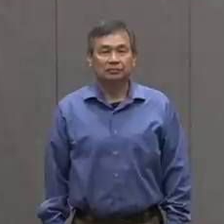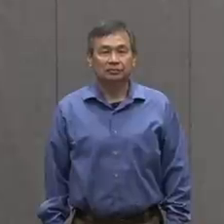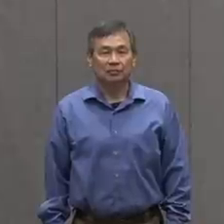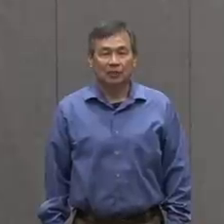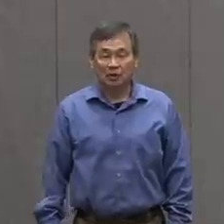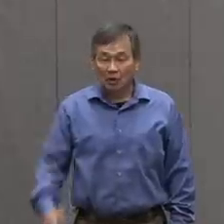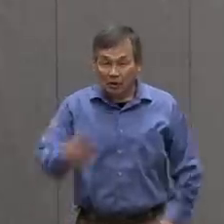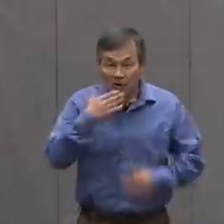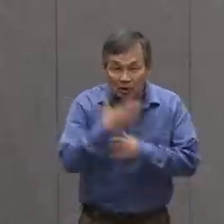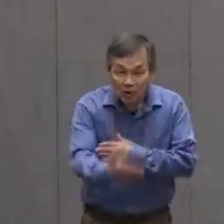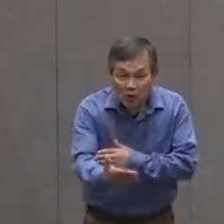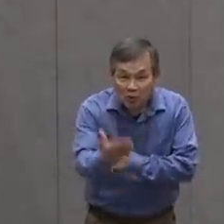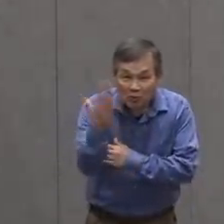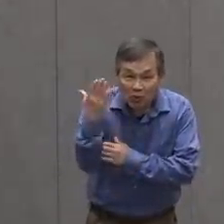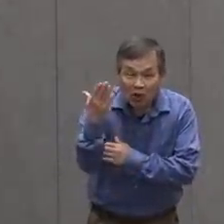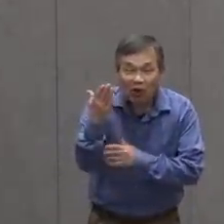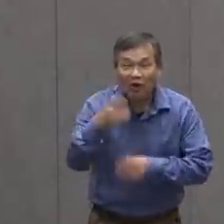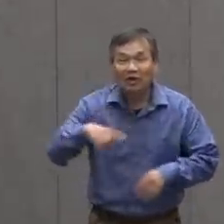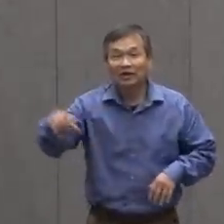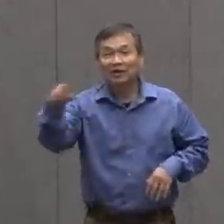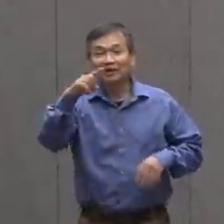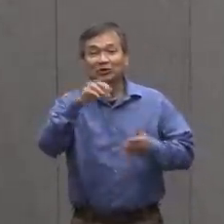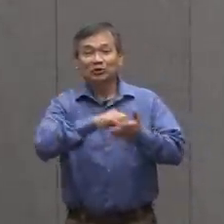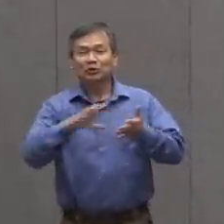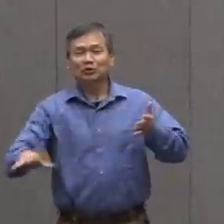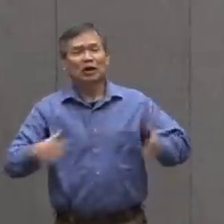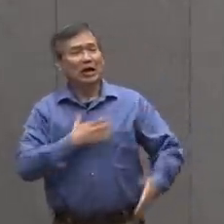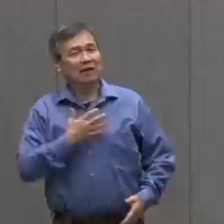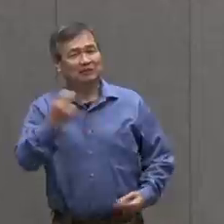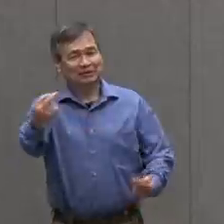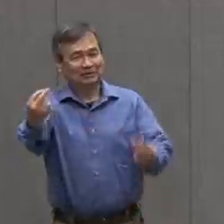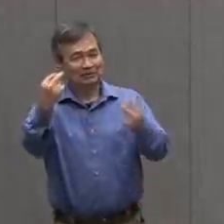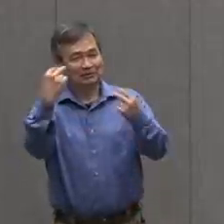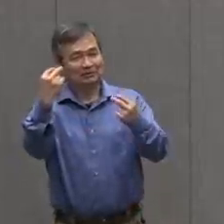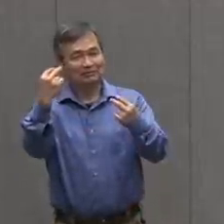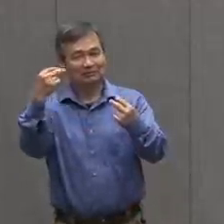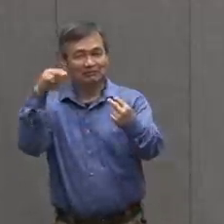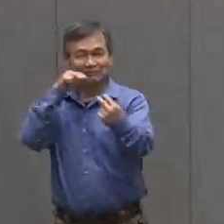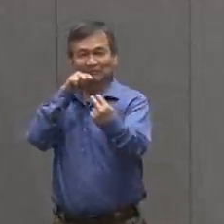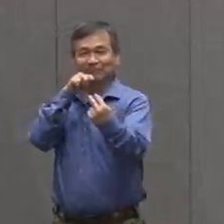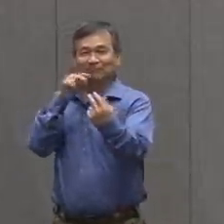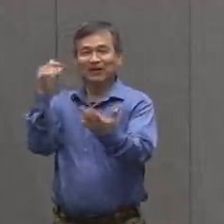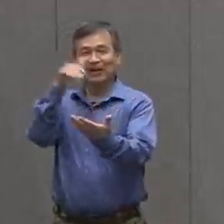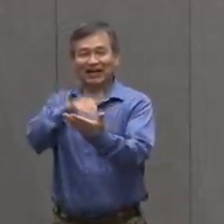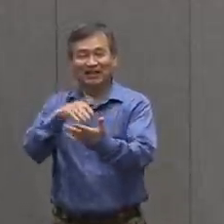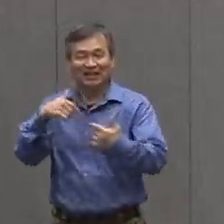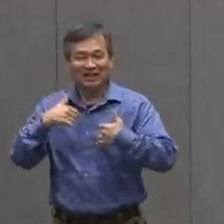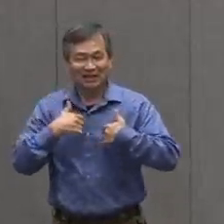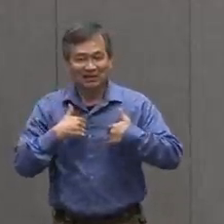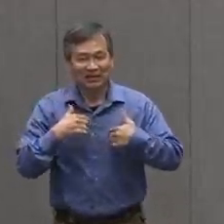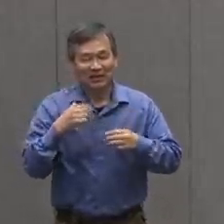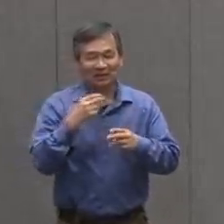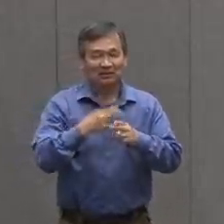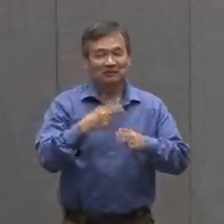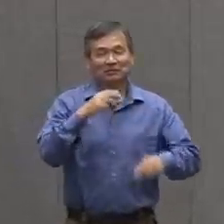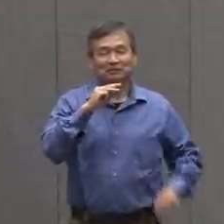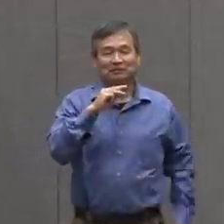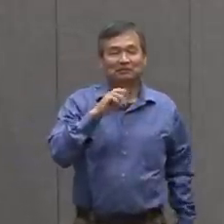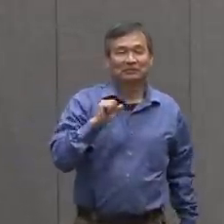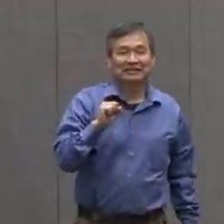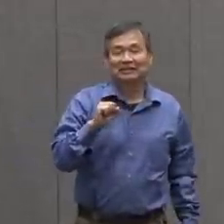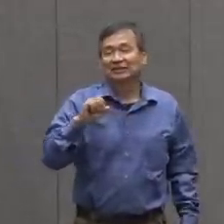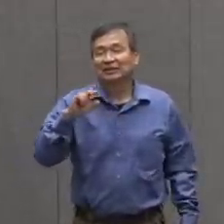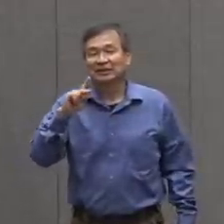Hello, good morning, mathematicians. I'm so happy to see you back here again. My name is Miss Kathy, and today we're going to be working on a couple